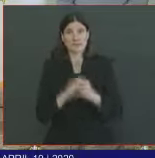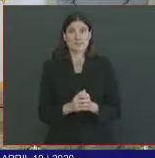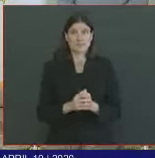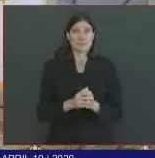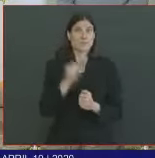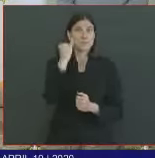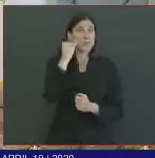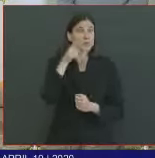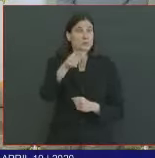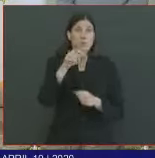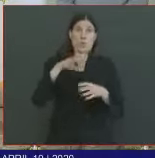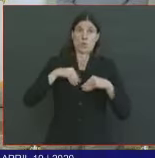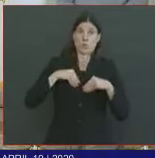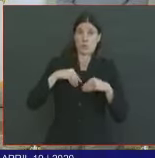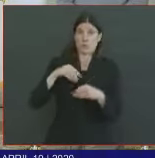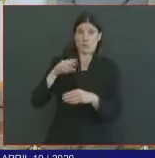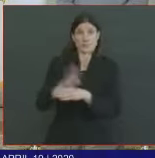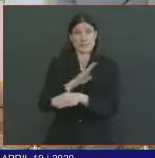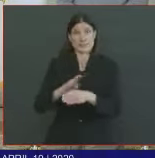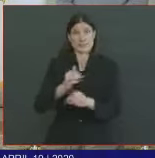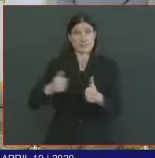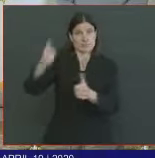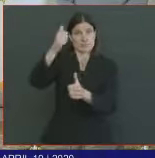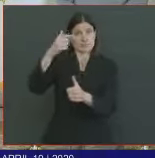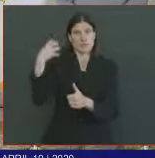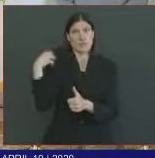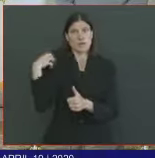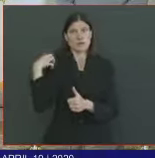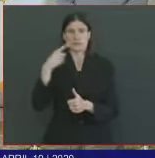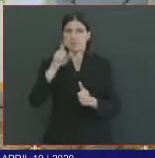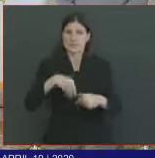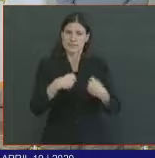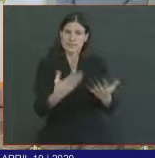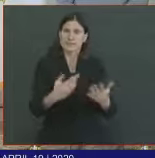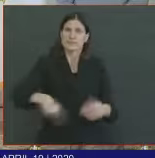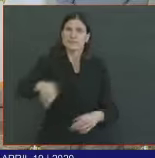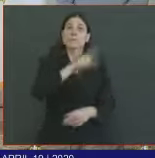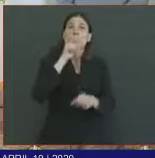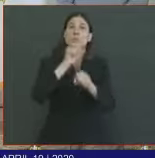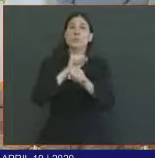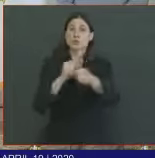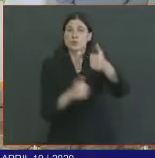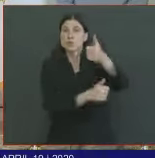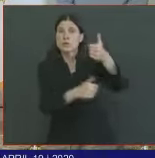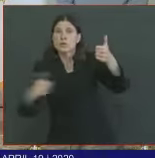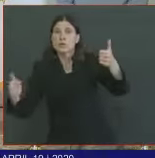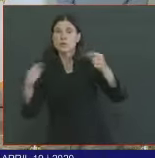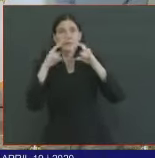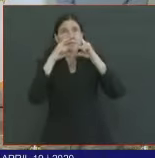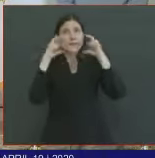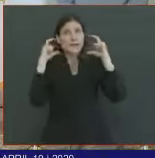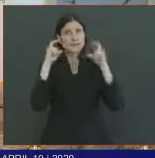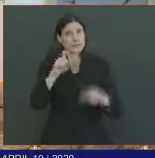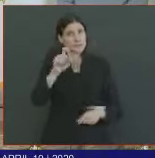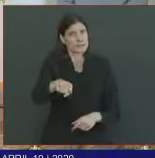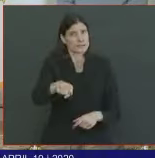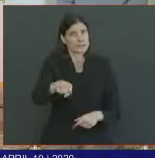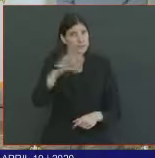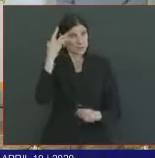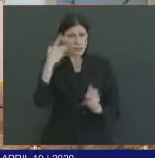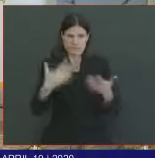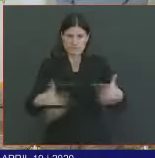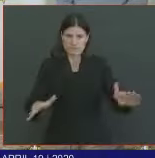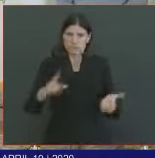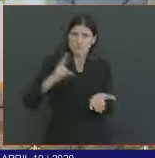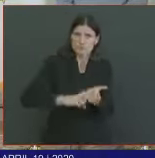required that they wear them every day, all the time, when they're at work. Now, I'm very pleased